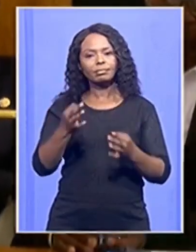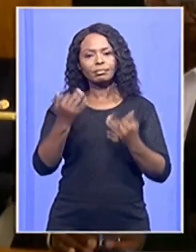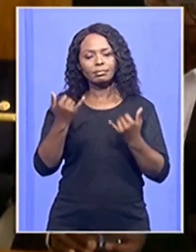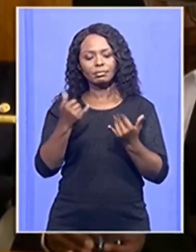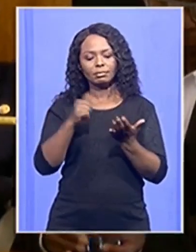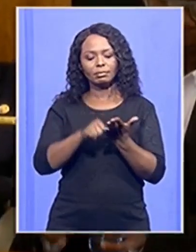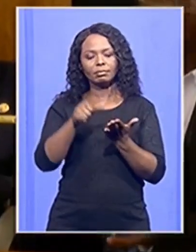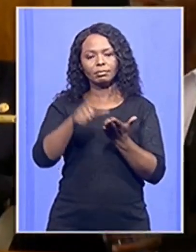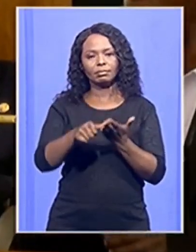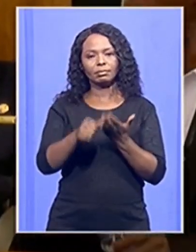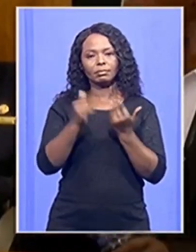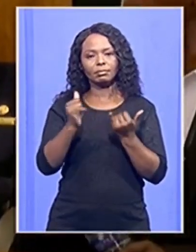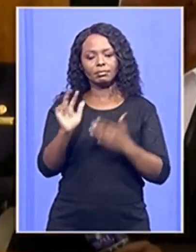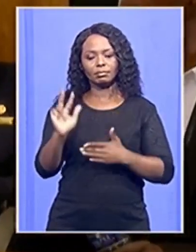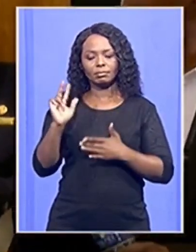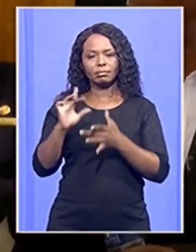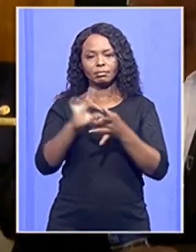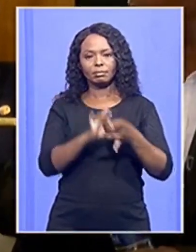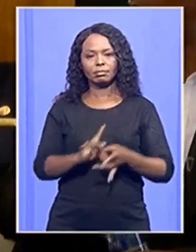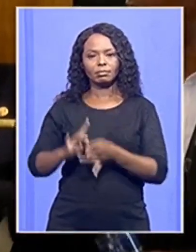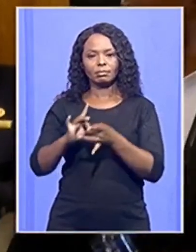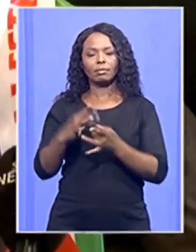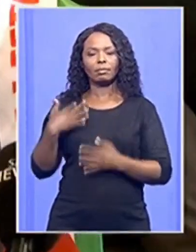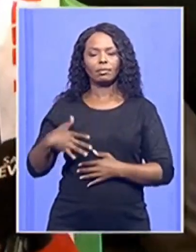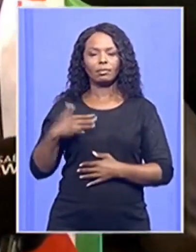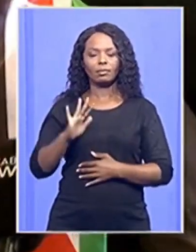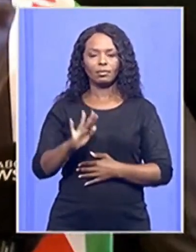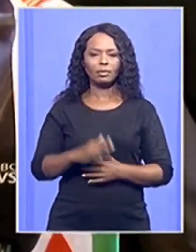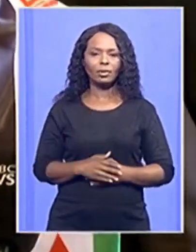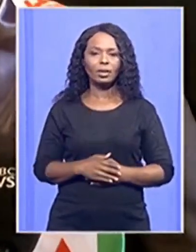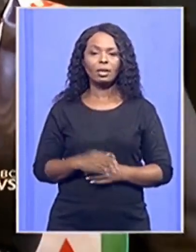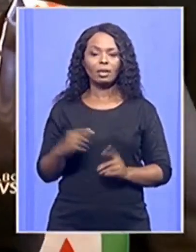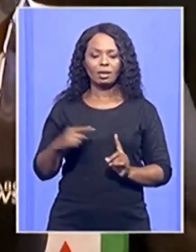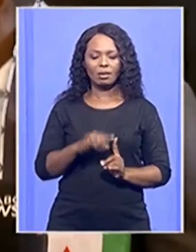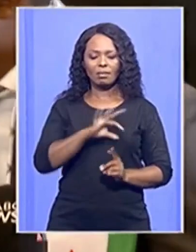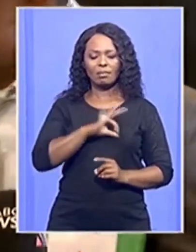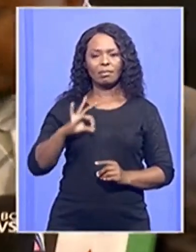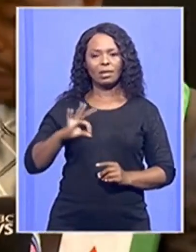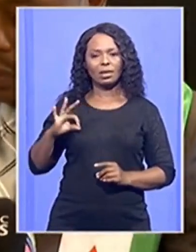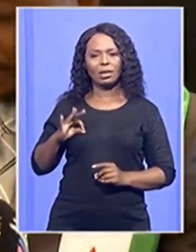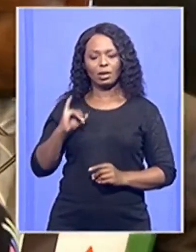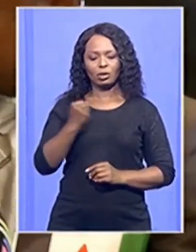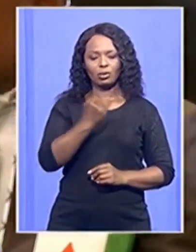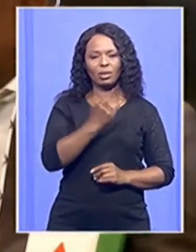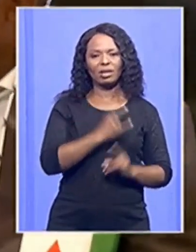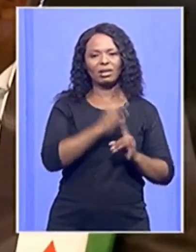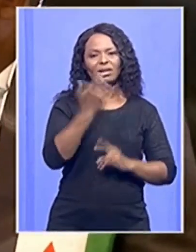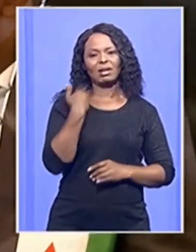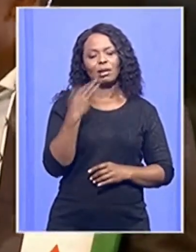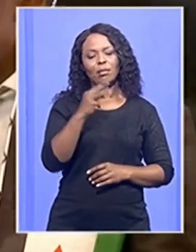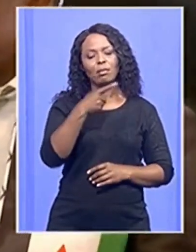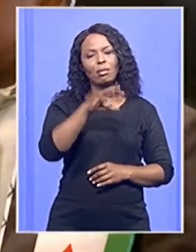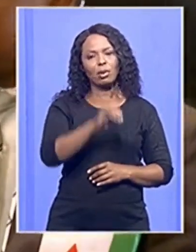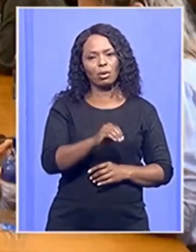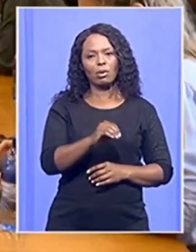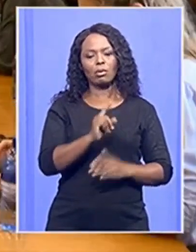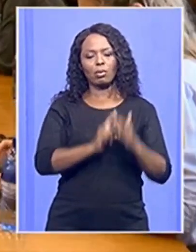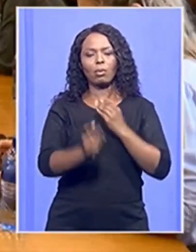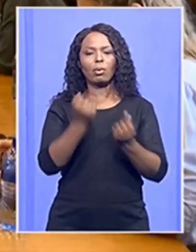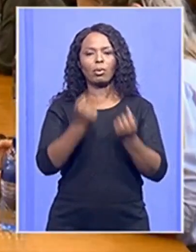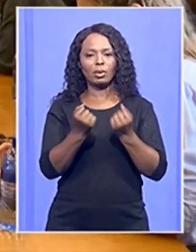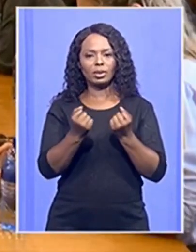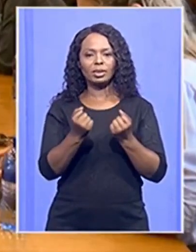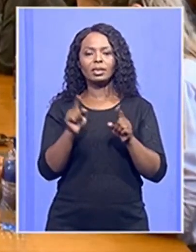e kgethegileng ya lekgotla la Ekurhuleni. Fela jaaka phenyo ya Meyara wa maloba wa Johannesburg ngaka Mphophalatse kwa kgotlatshekelo